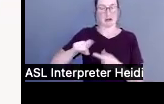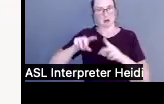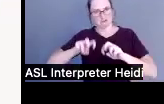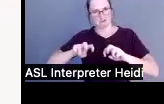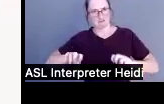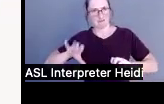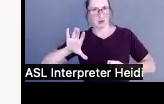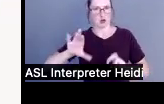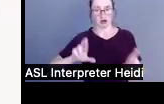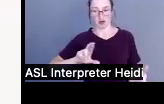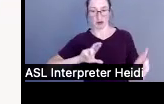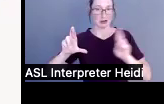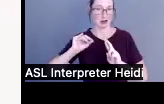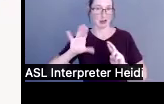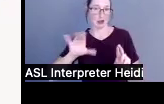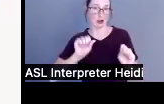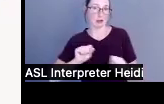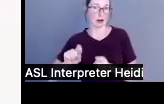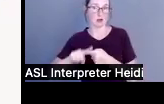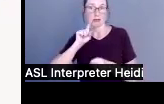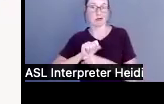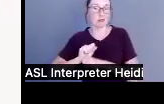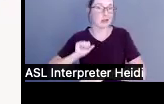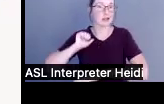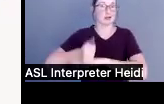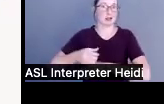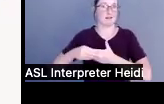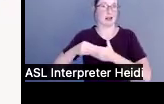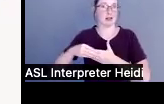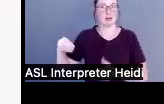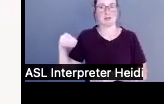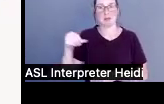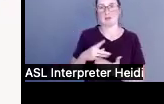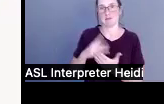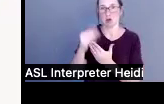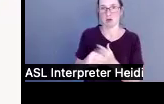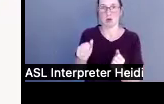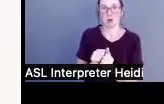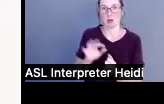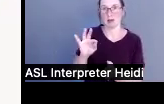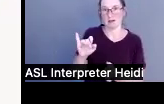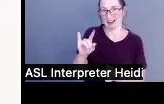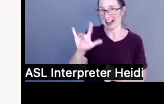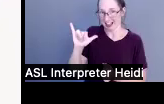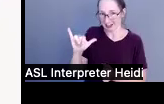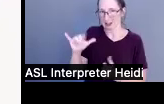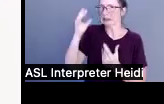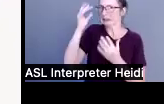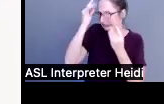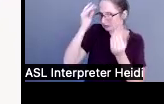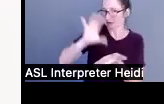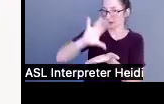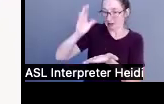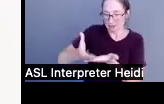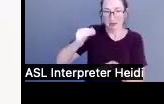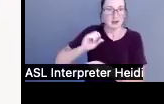their readiness and their capacity to implement flexible funding programs with fidelity, considering the amount